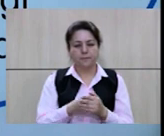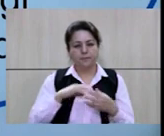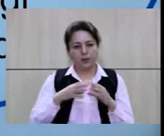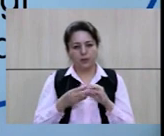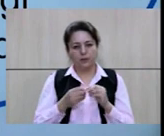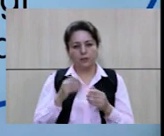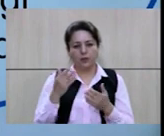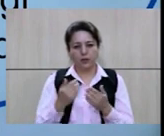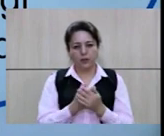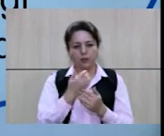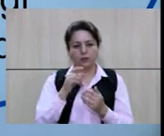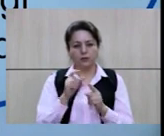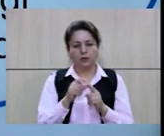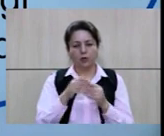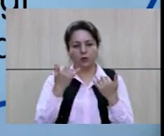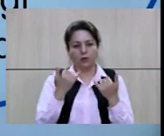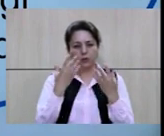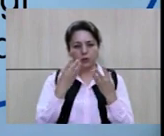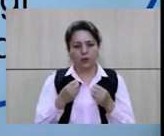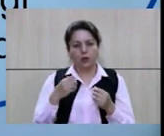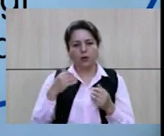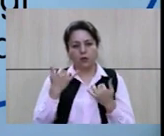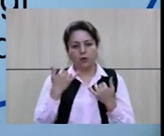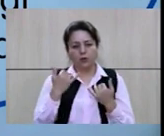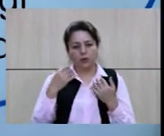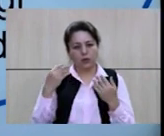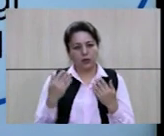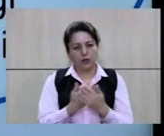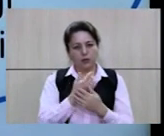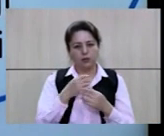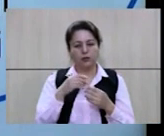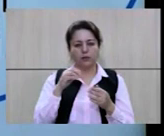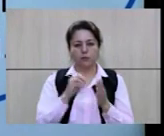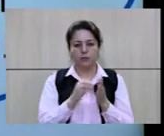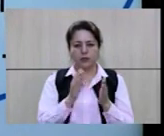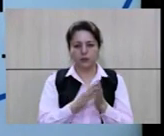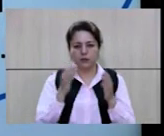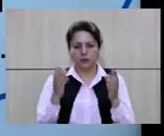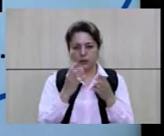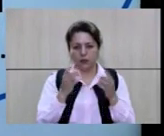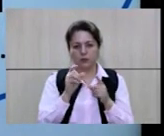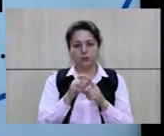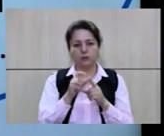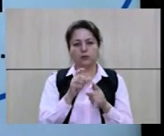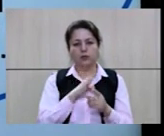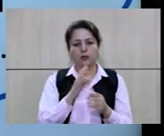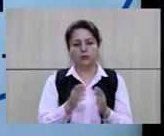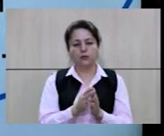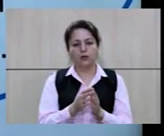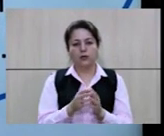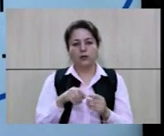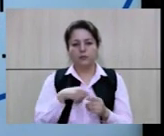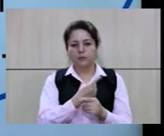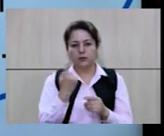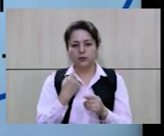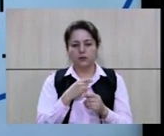Demak, yangi so'zlar hozirgi kunda yangilik belgisini saqlab turgan so'zlardir. Bizning